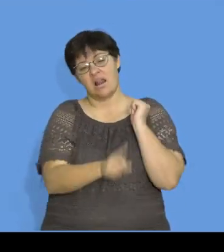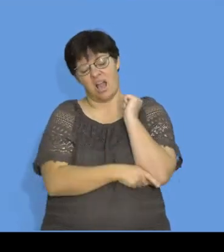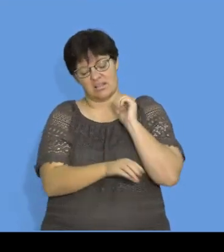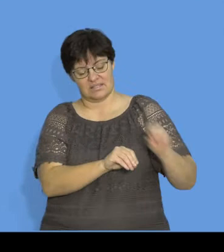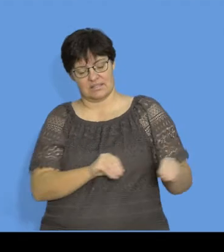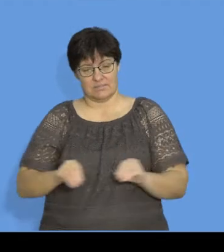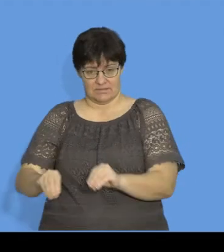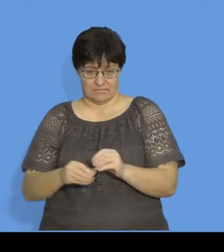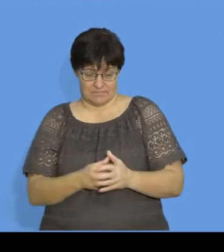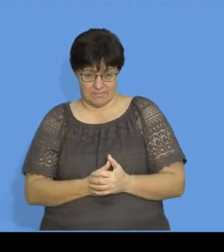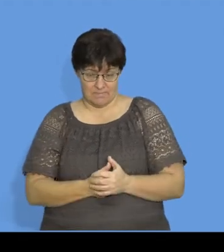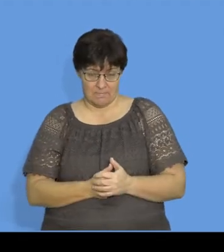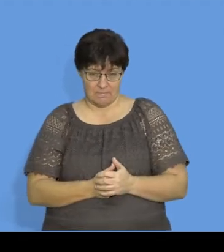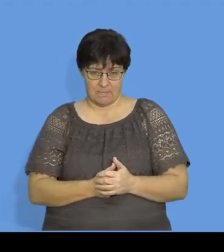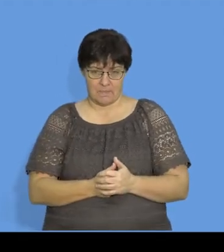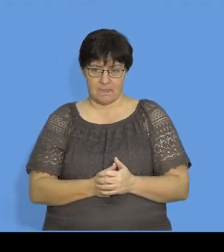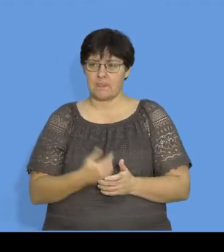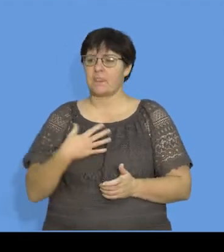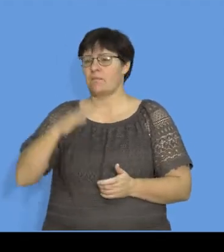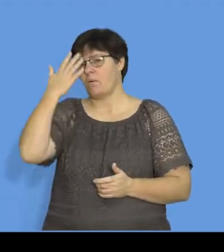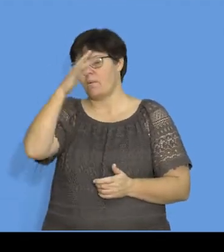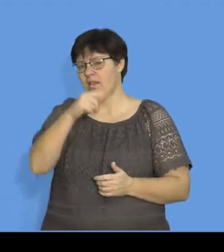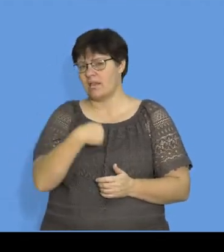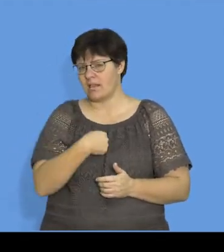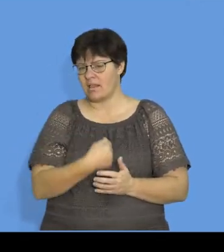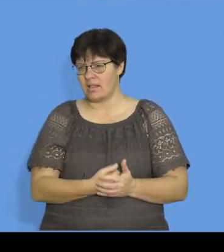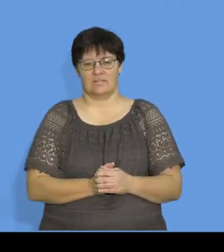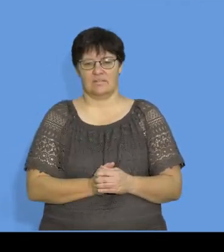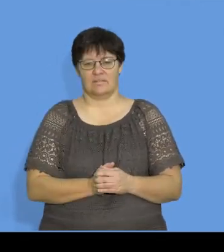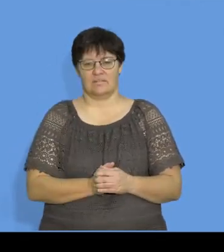bottom. So what did I know?